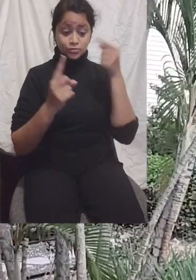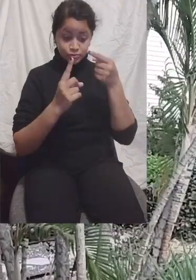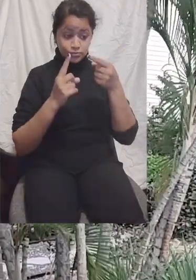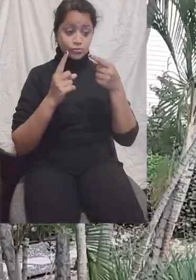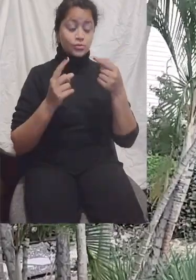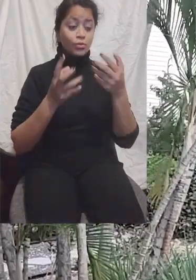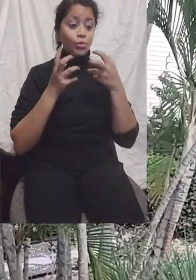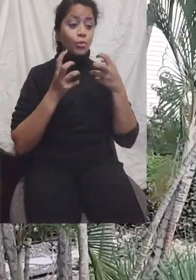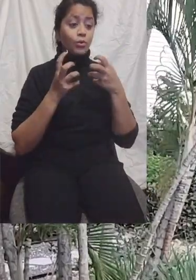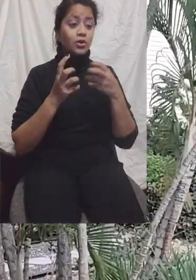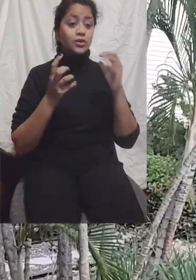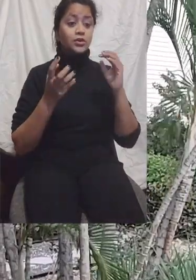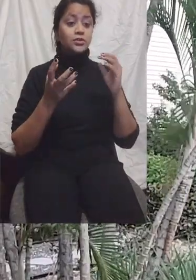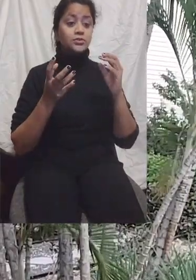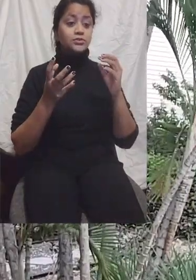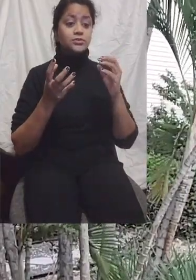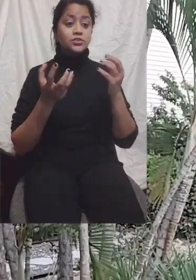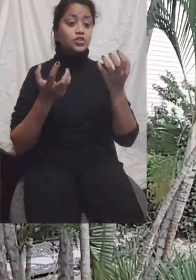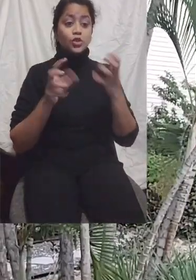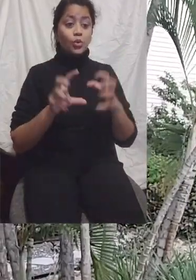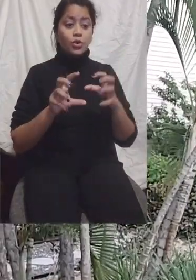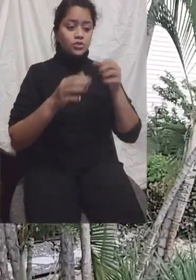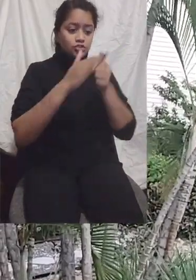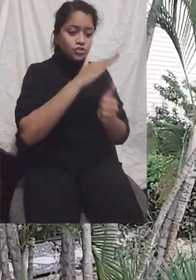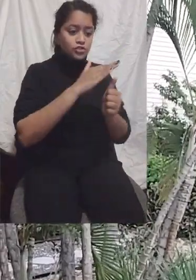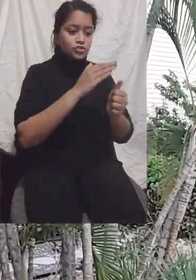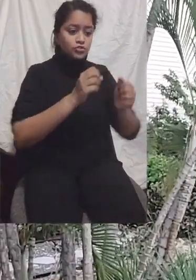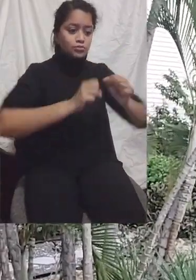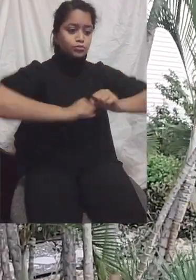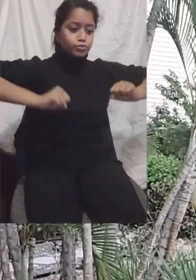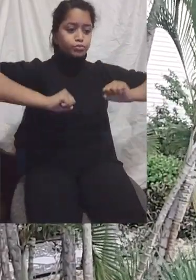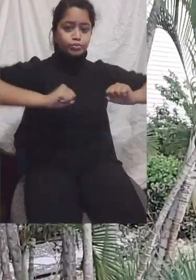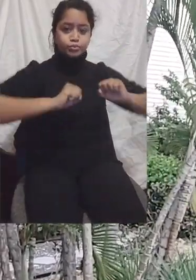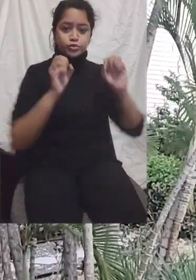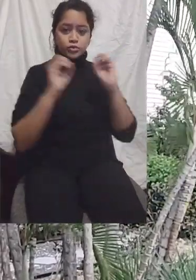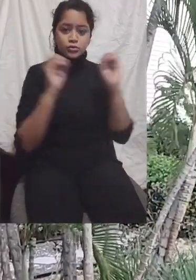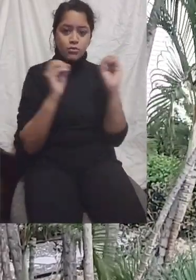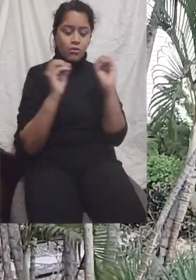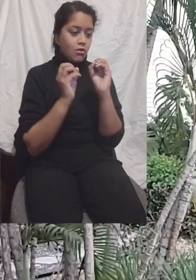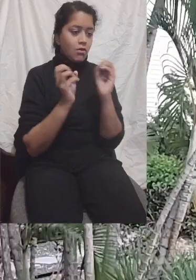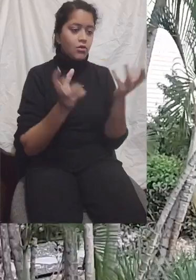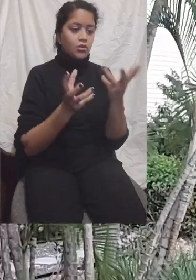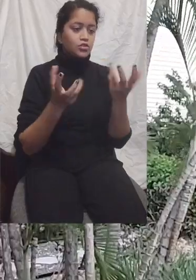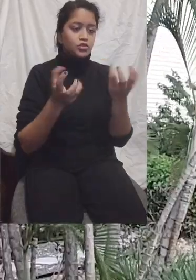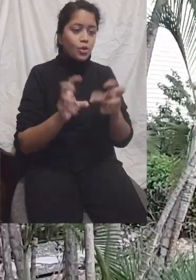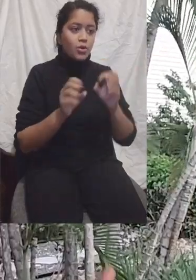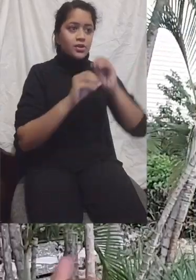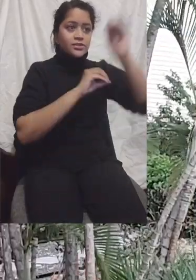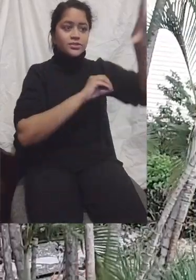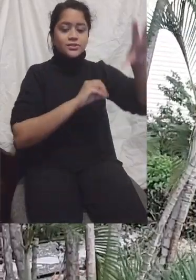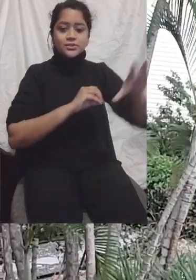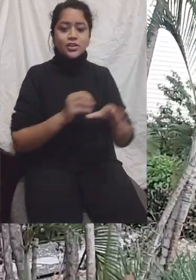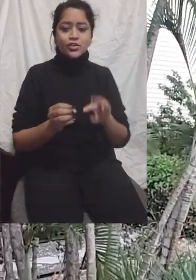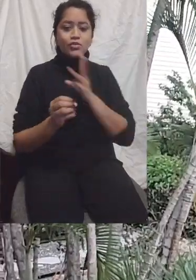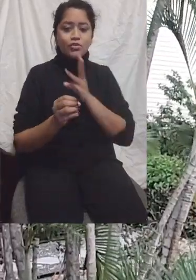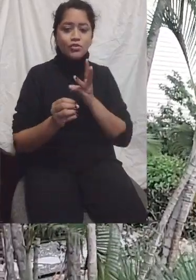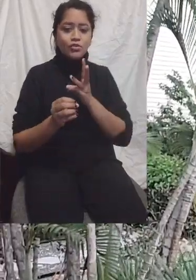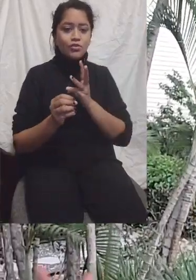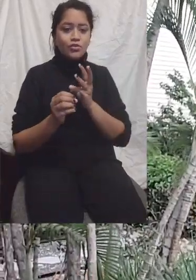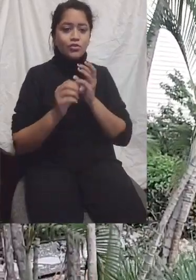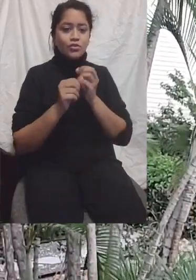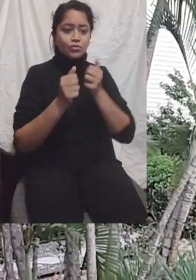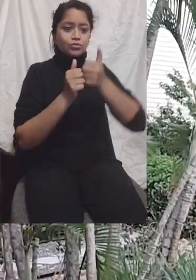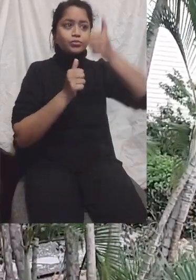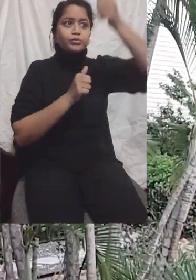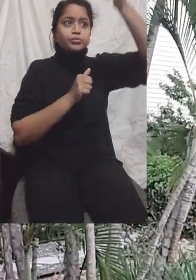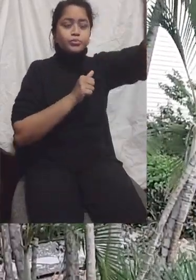then, our vision would be to have an island where every pet's owned, the shelter's not overcrowded, and we're